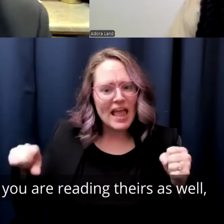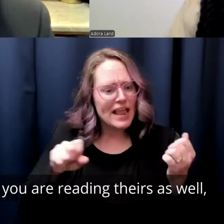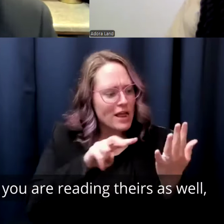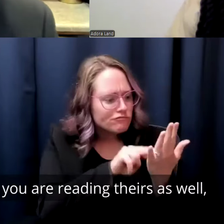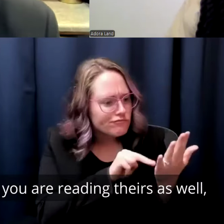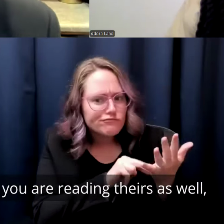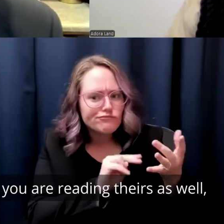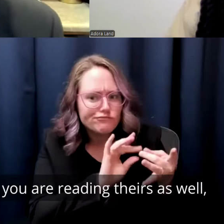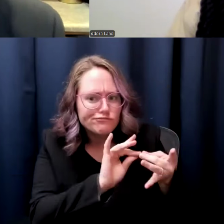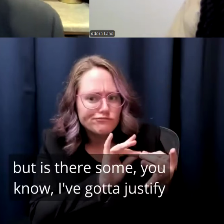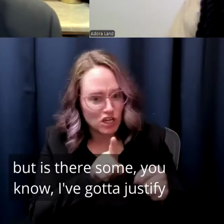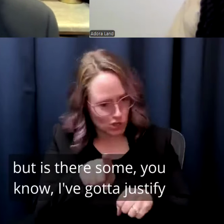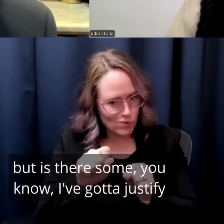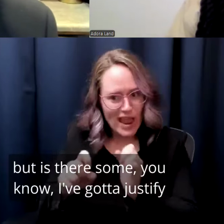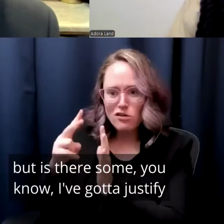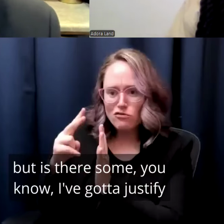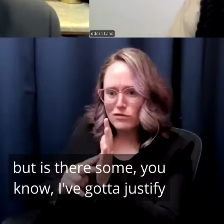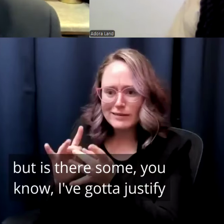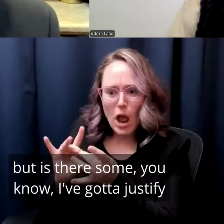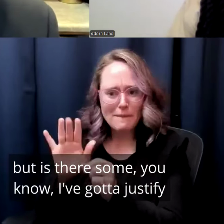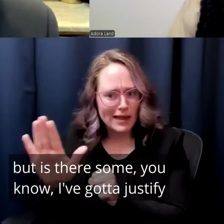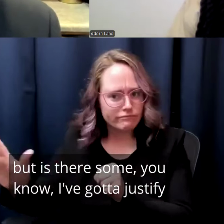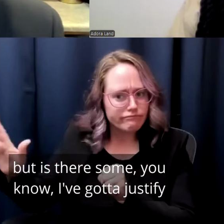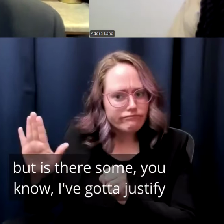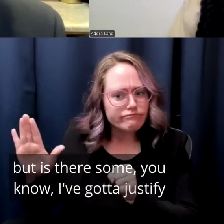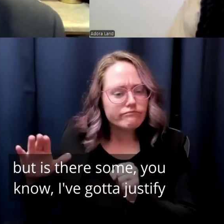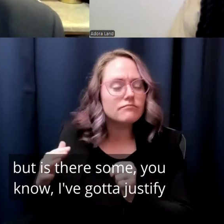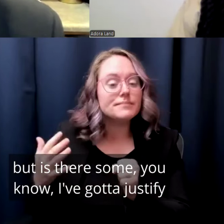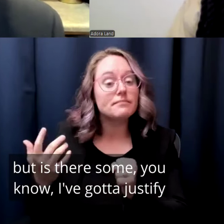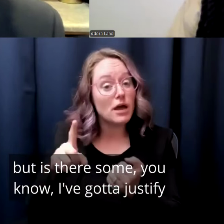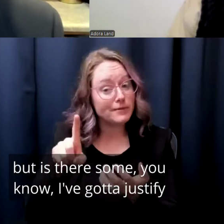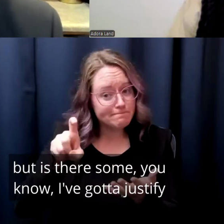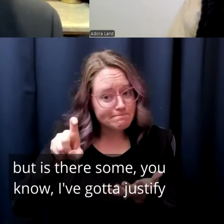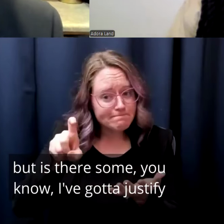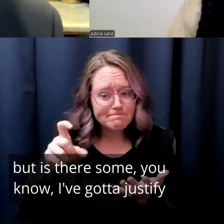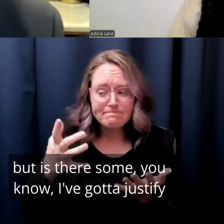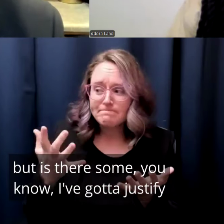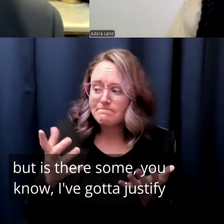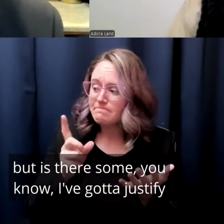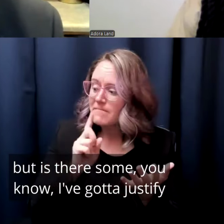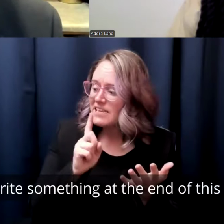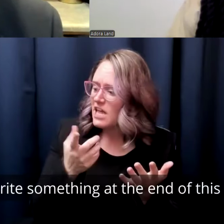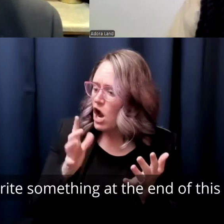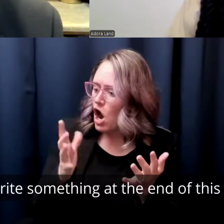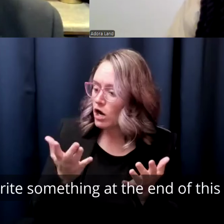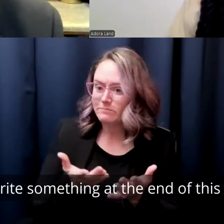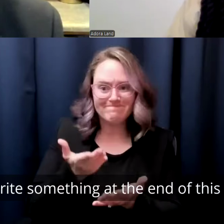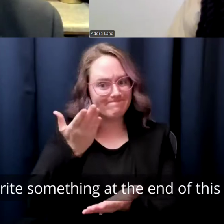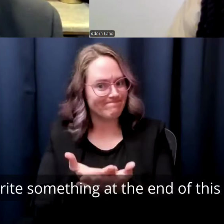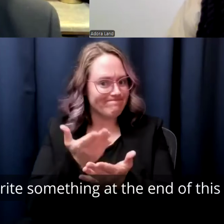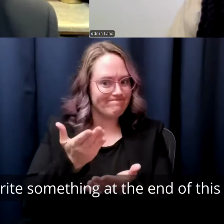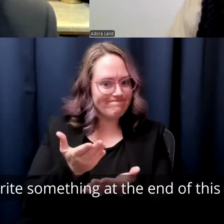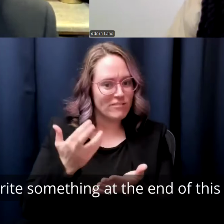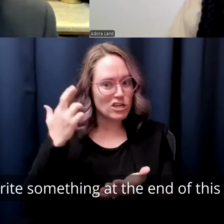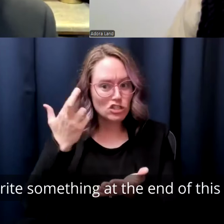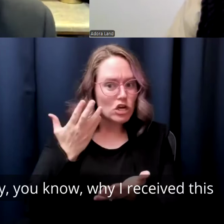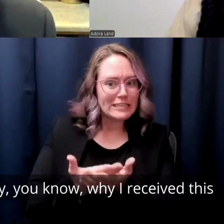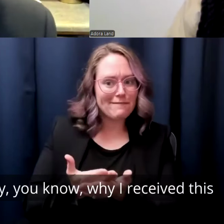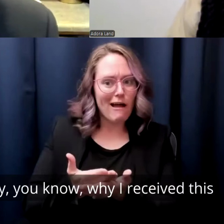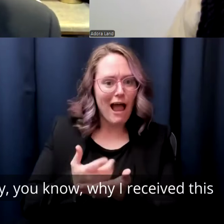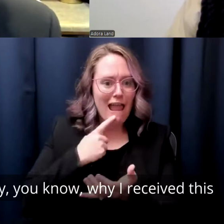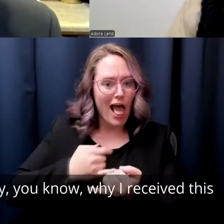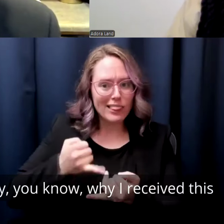reading theirs as well. But is there some, um, I've got to justify and write something at the end of this